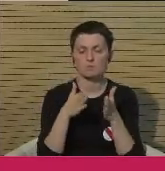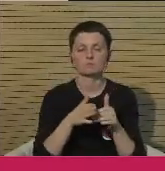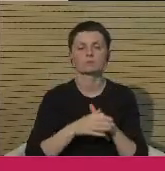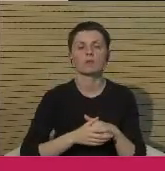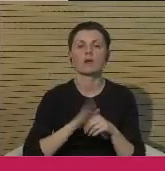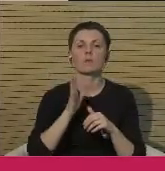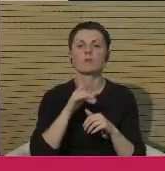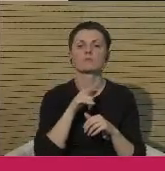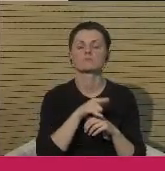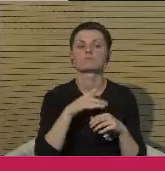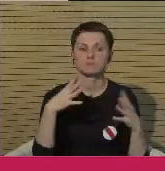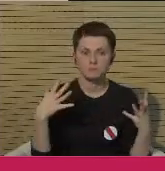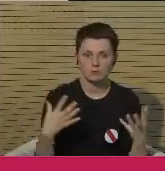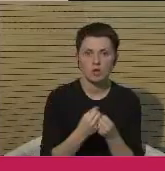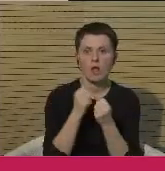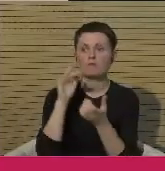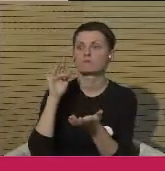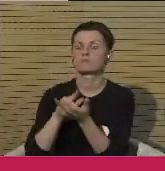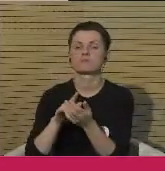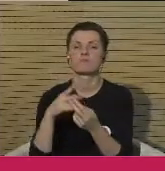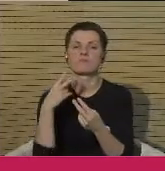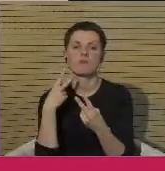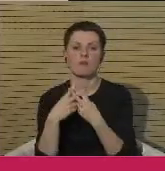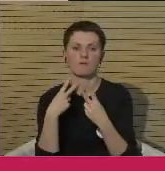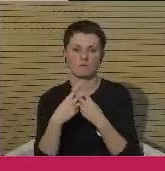and a number of representatives were